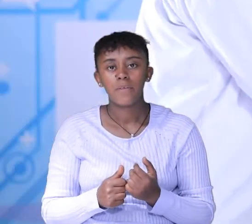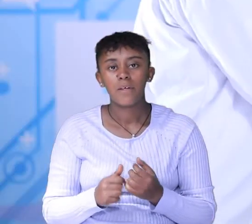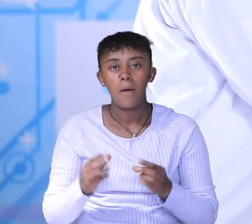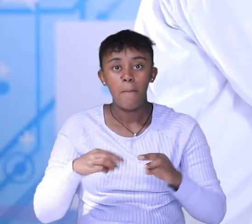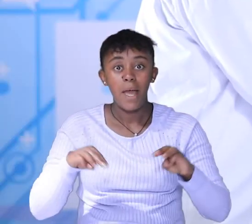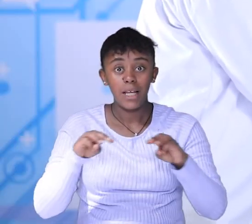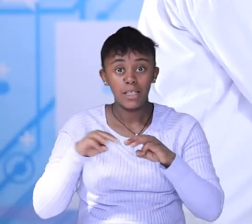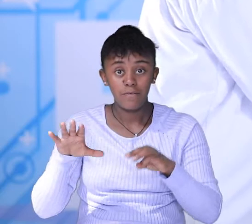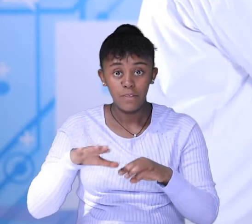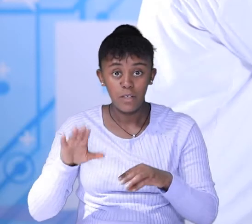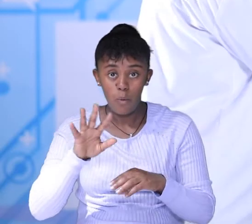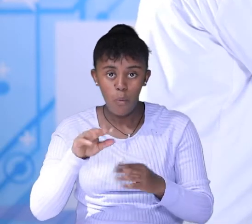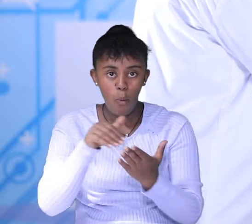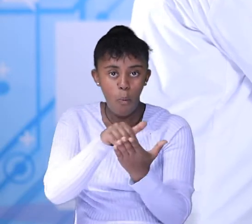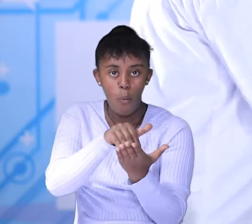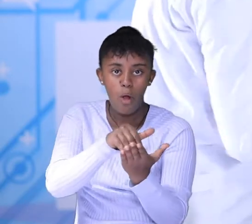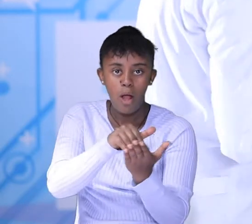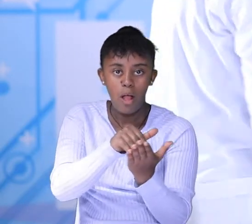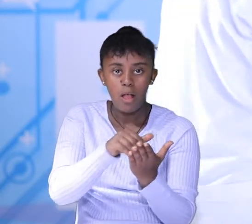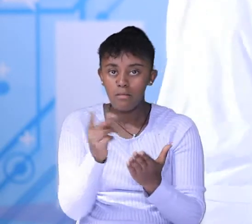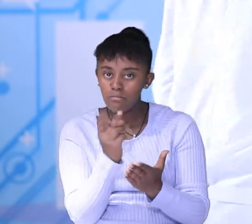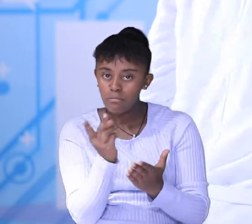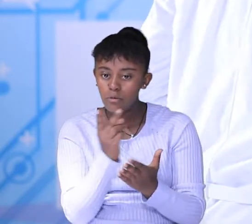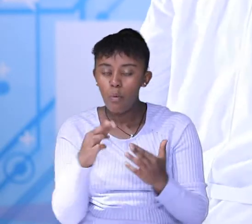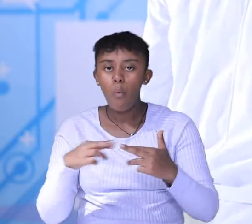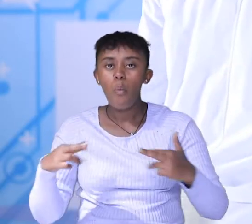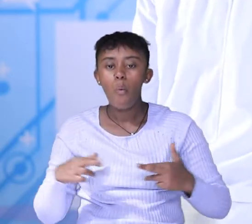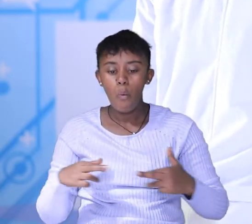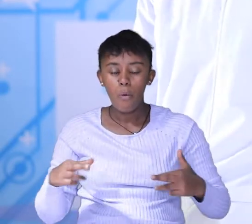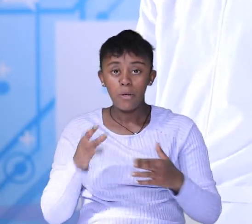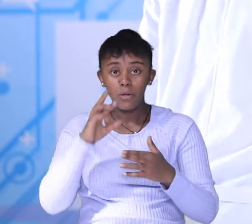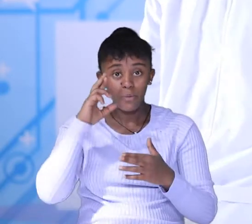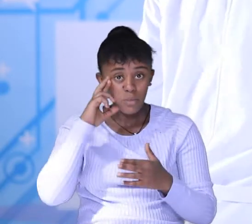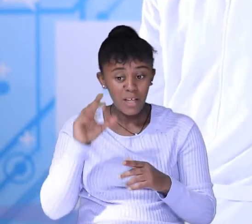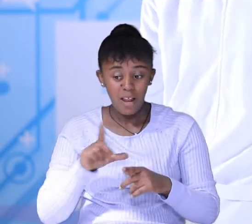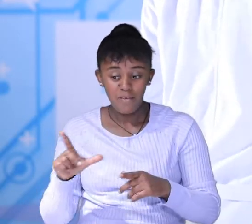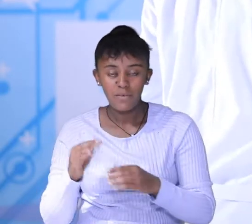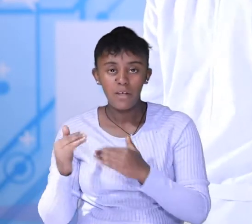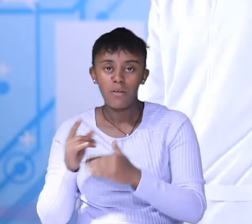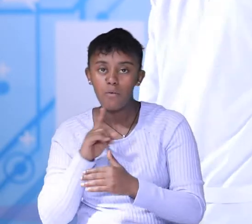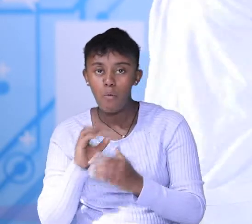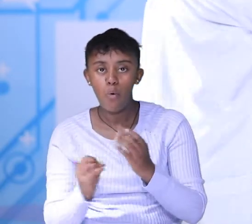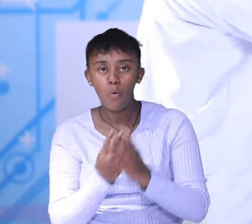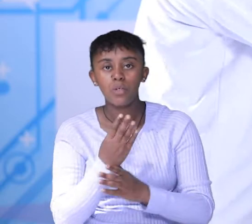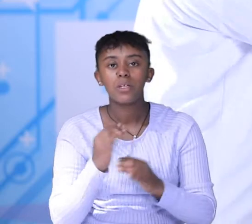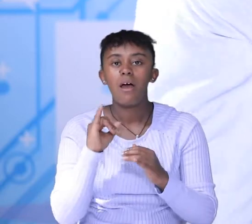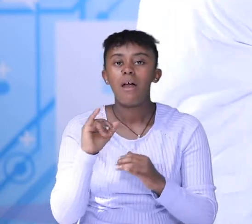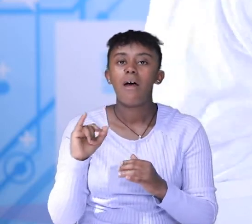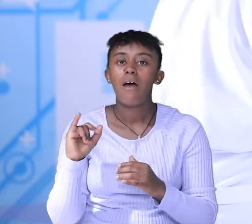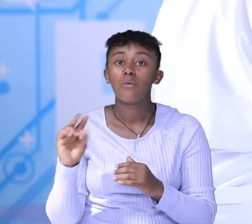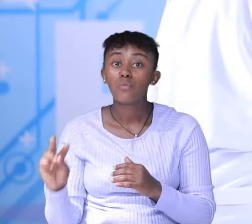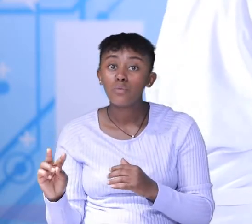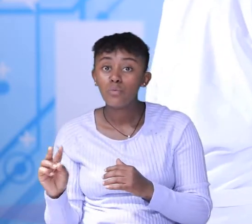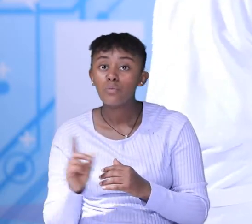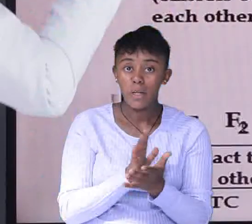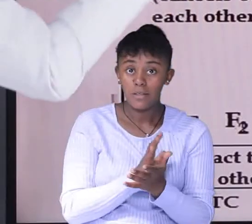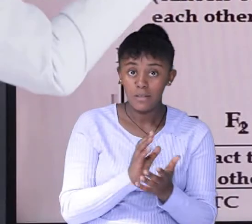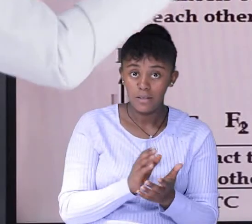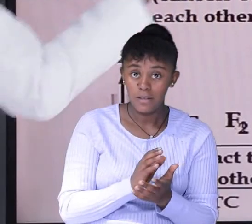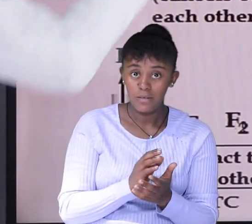of electric currents through this, the compass deflects. When current is switched off,